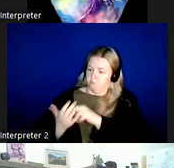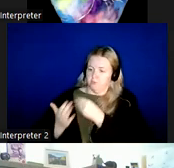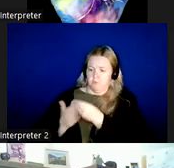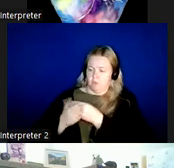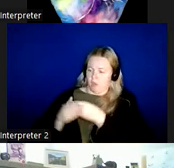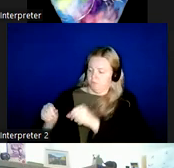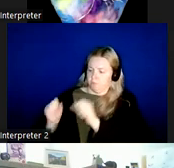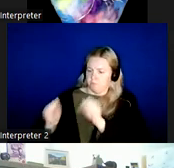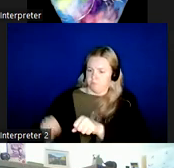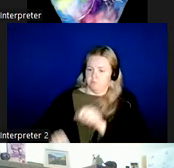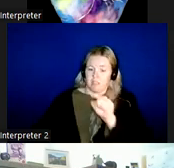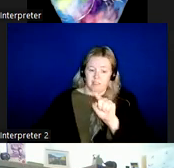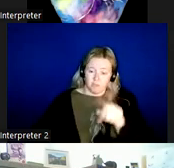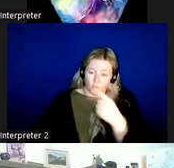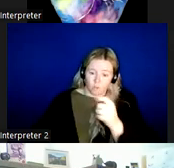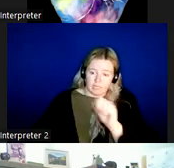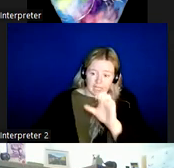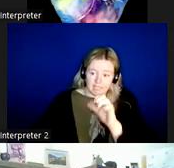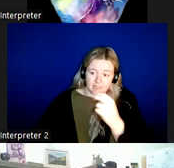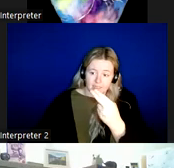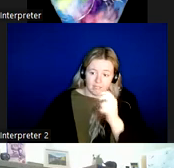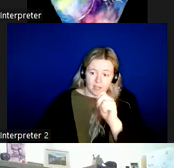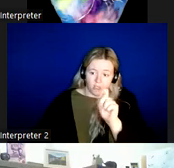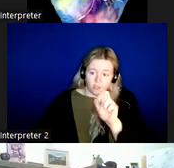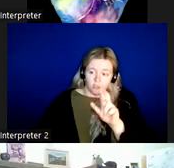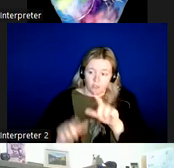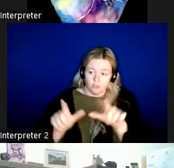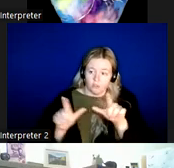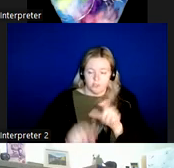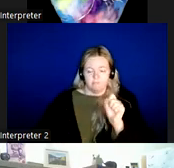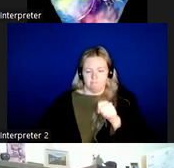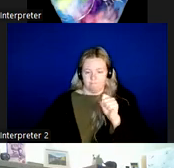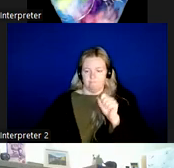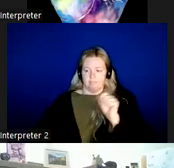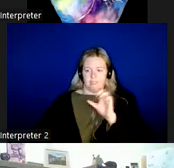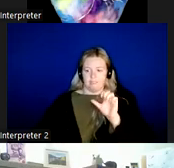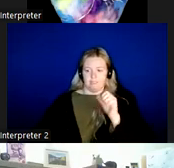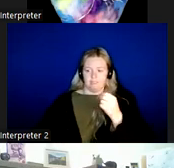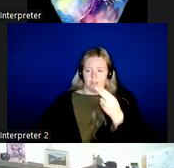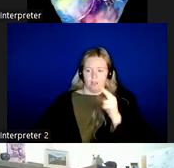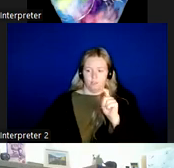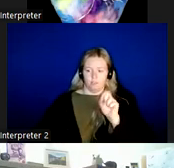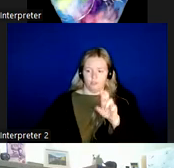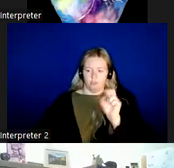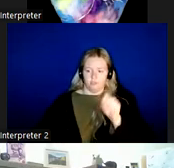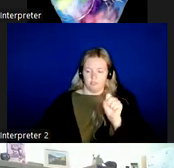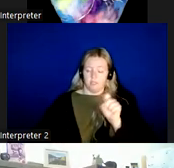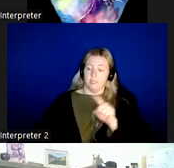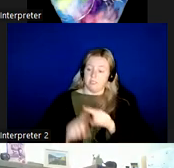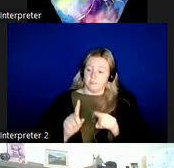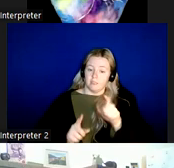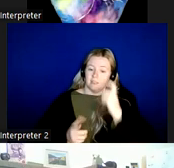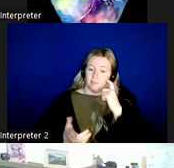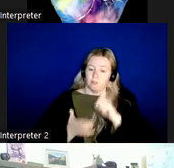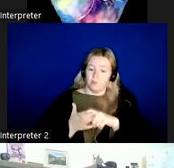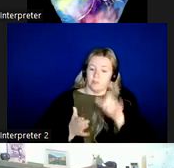is only at the AC Hunter Library? So this one is only at the AC Hunter Library. However, we do have, as you notice in the picture